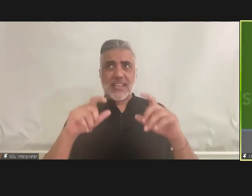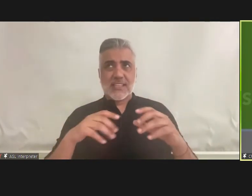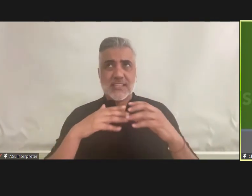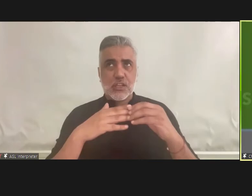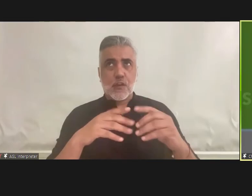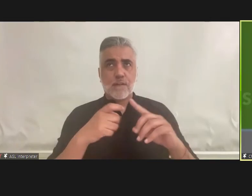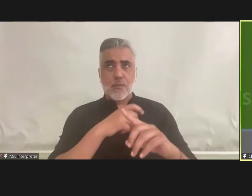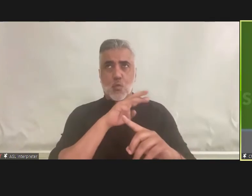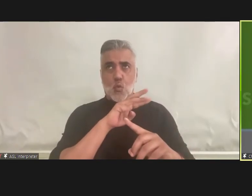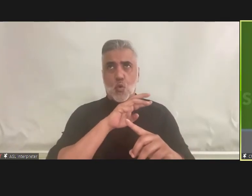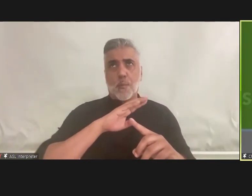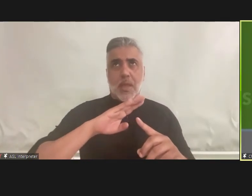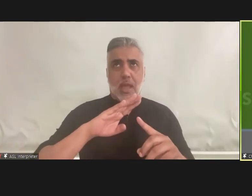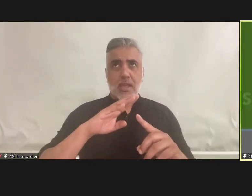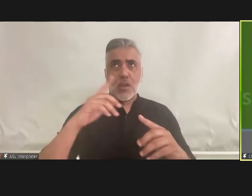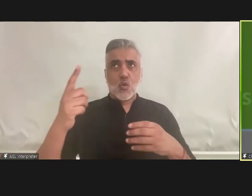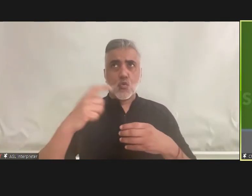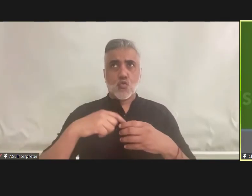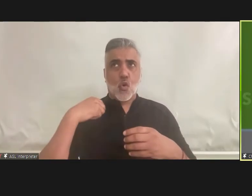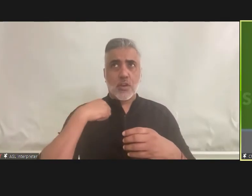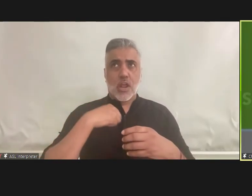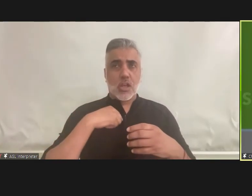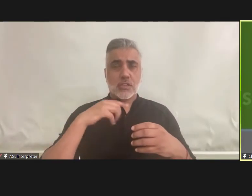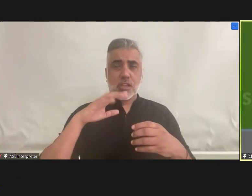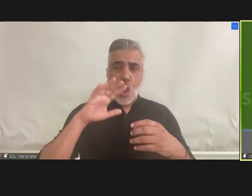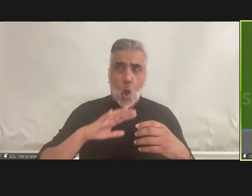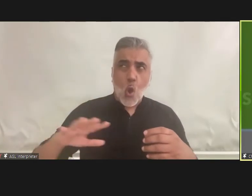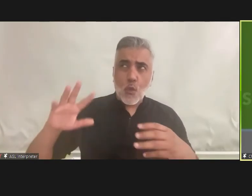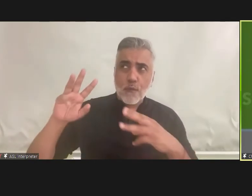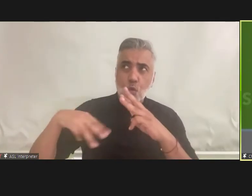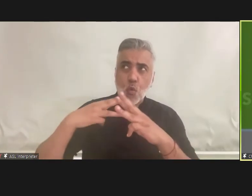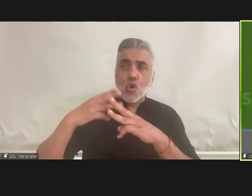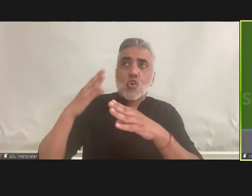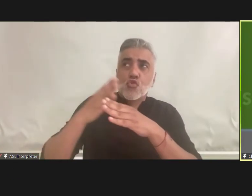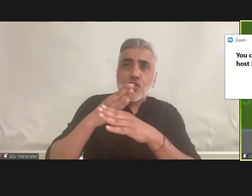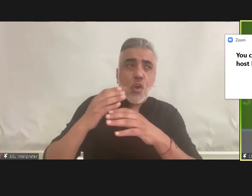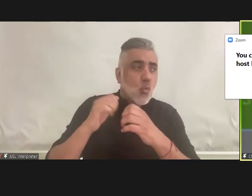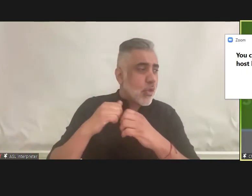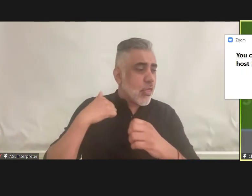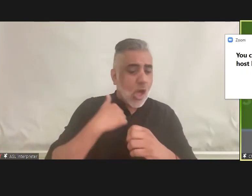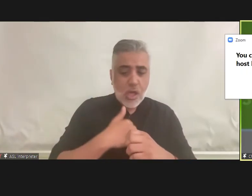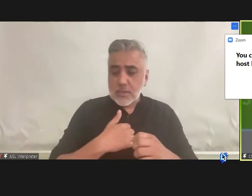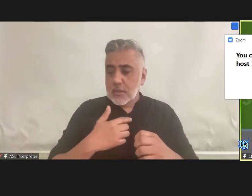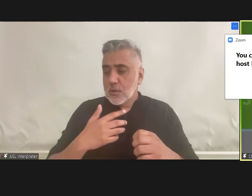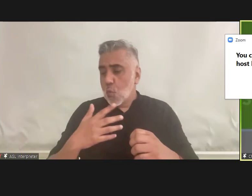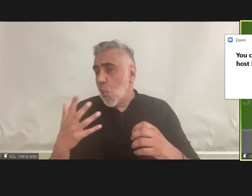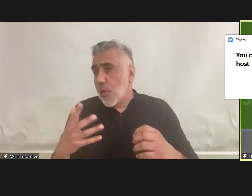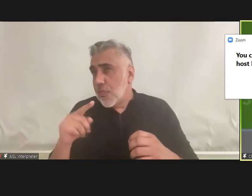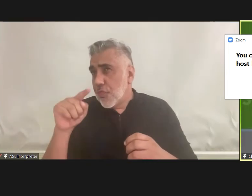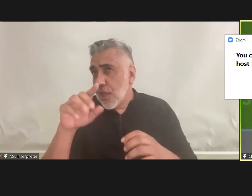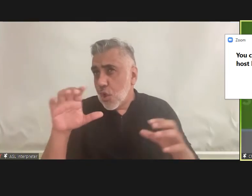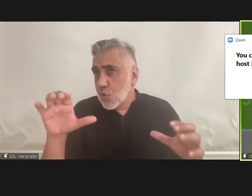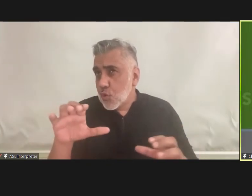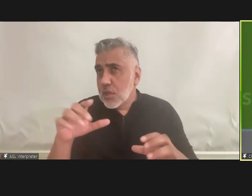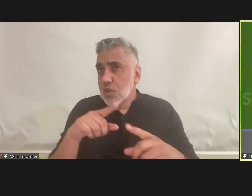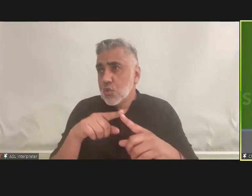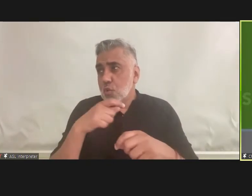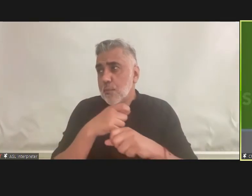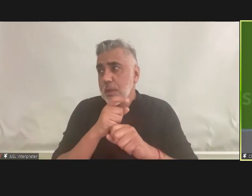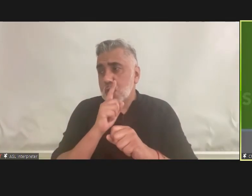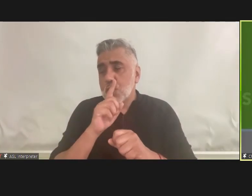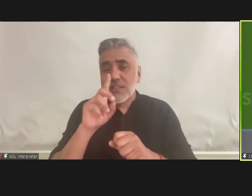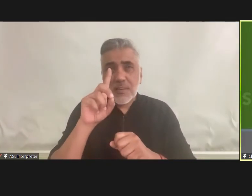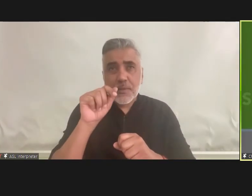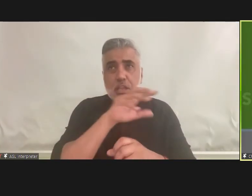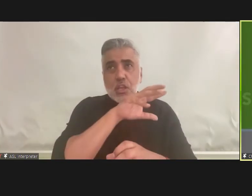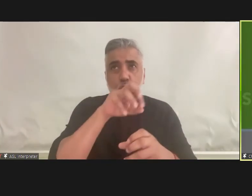that have joined from across the world to share with us some insights in terms of what they're doing to ensure that disability